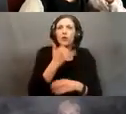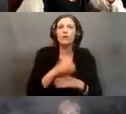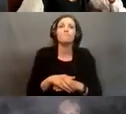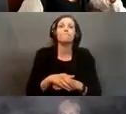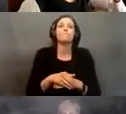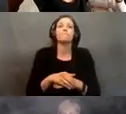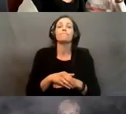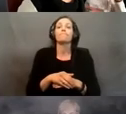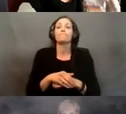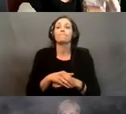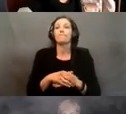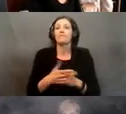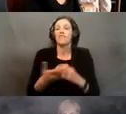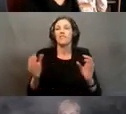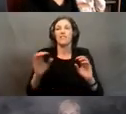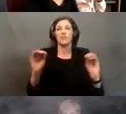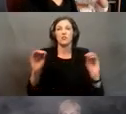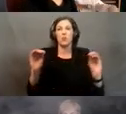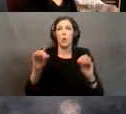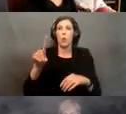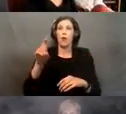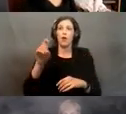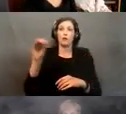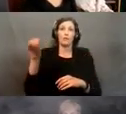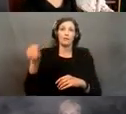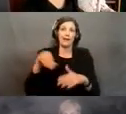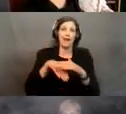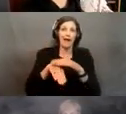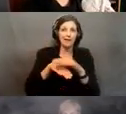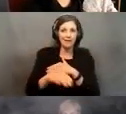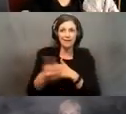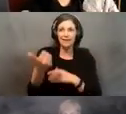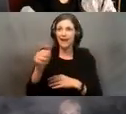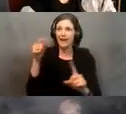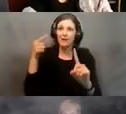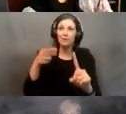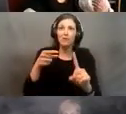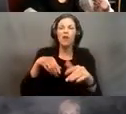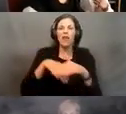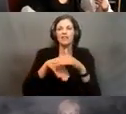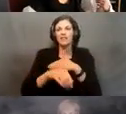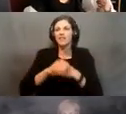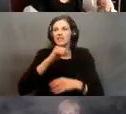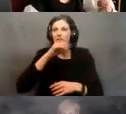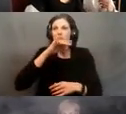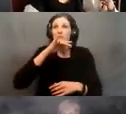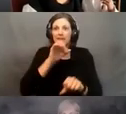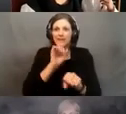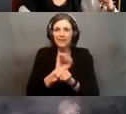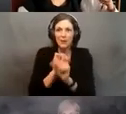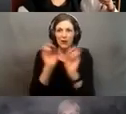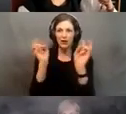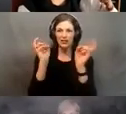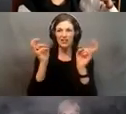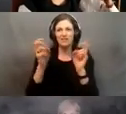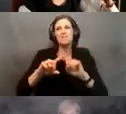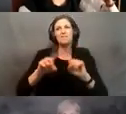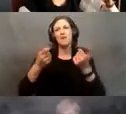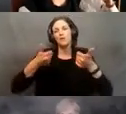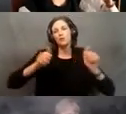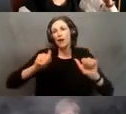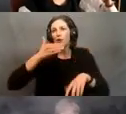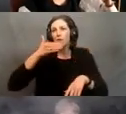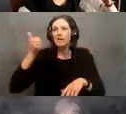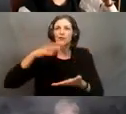there's no such thing as 100% access at any point. Access is messy work, but we're trying our best to learn